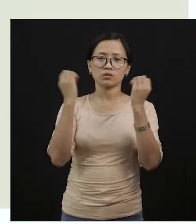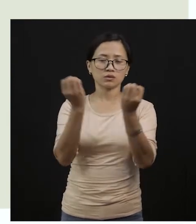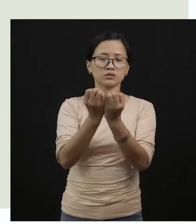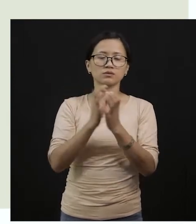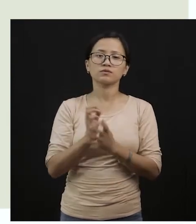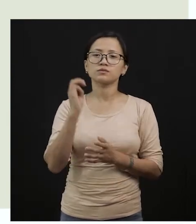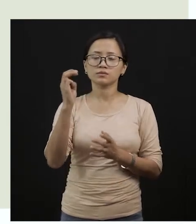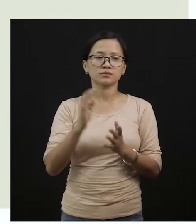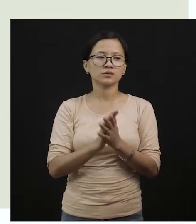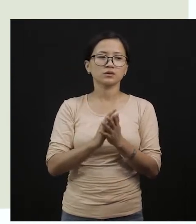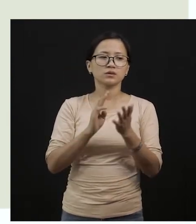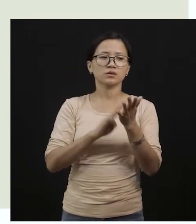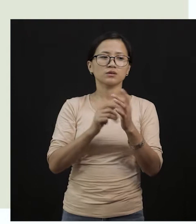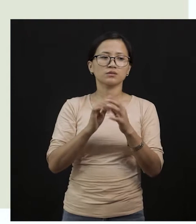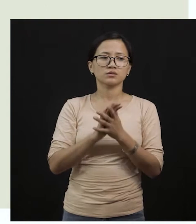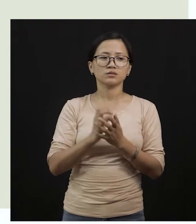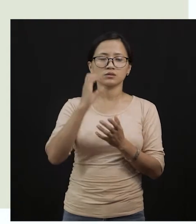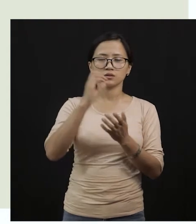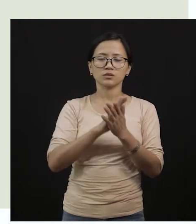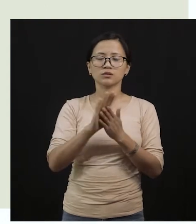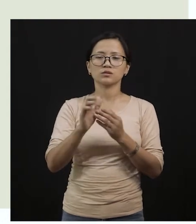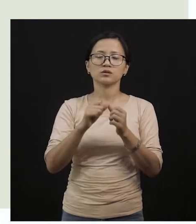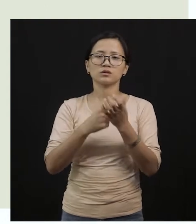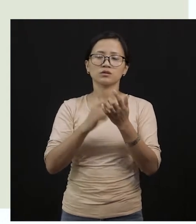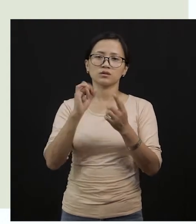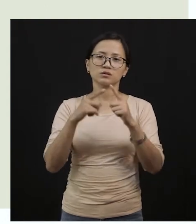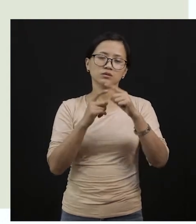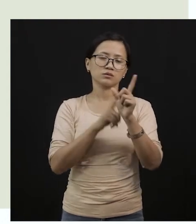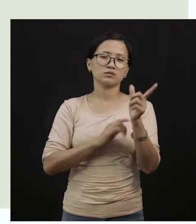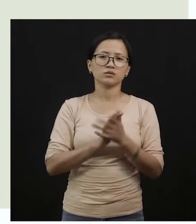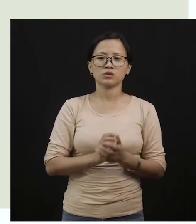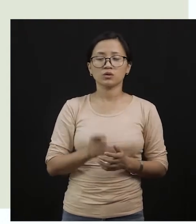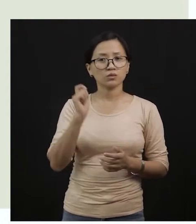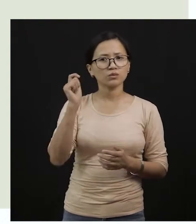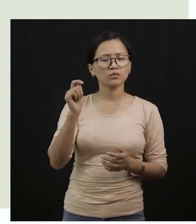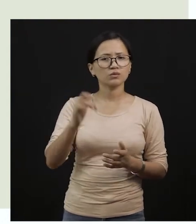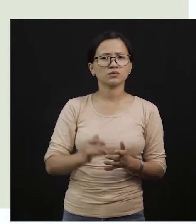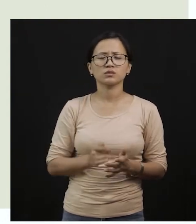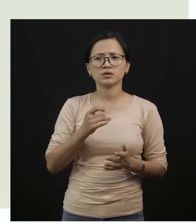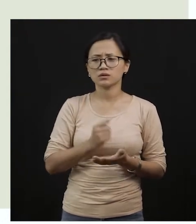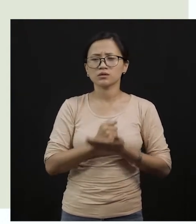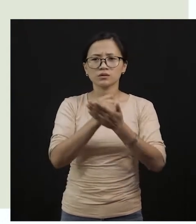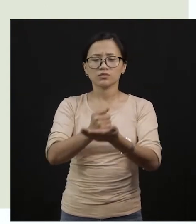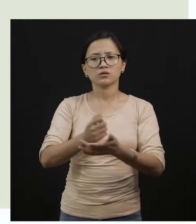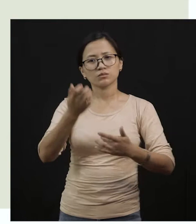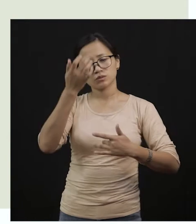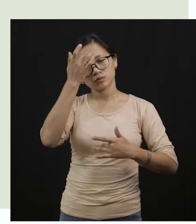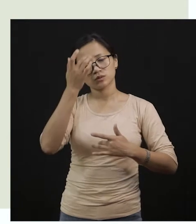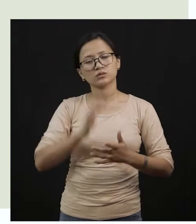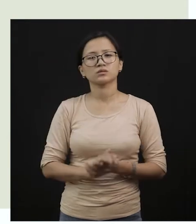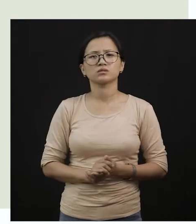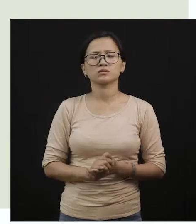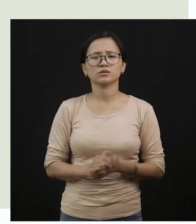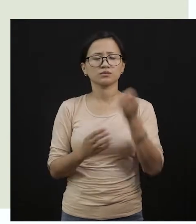of Charity. Okay, these missionaries of charity work selflessly, okay, for the poor and the sick.